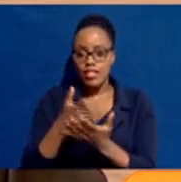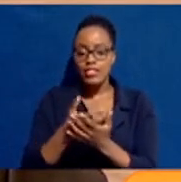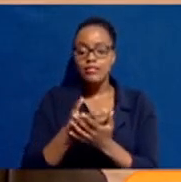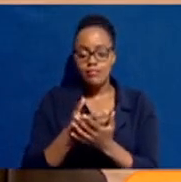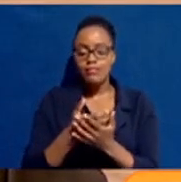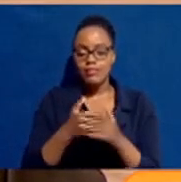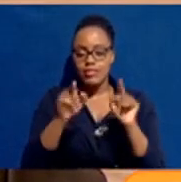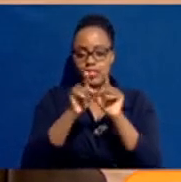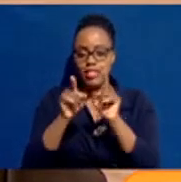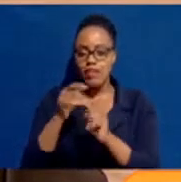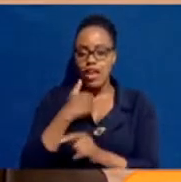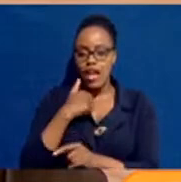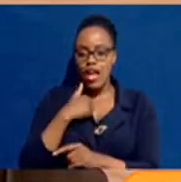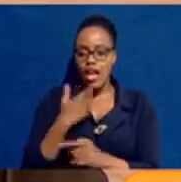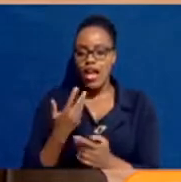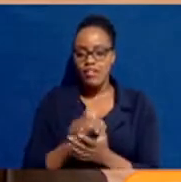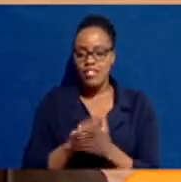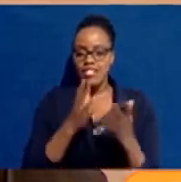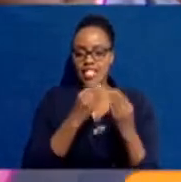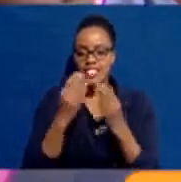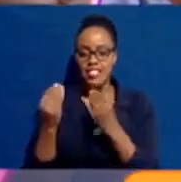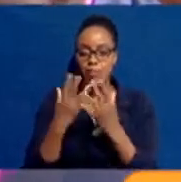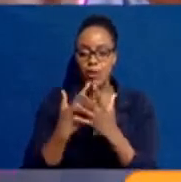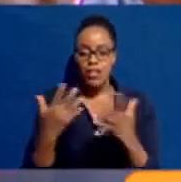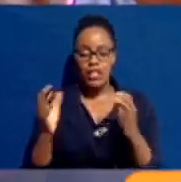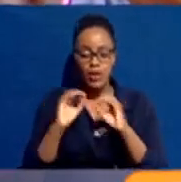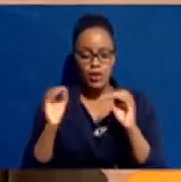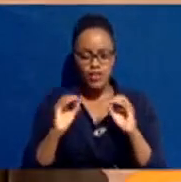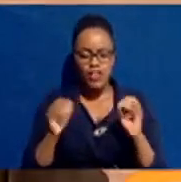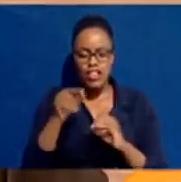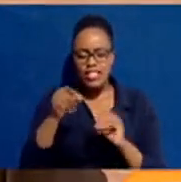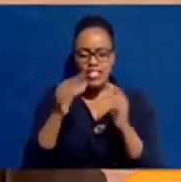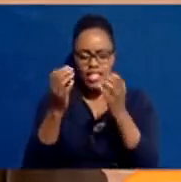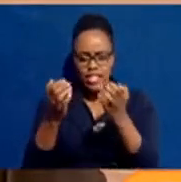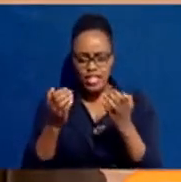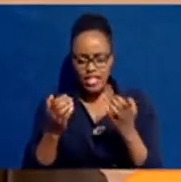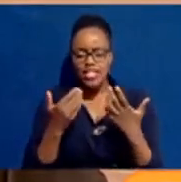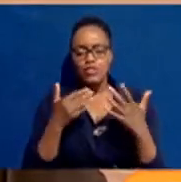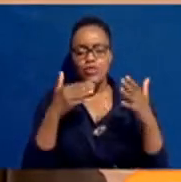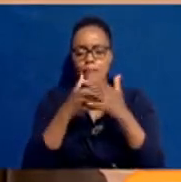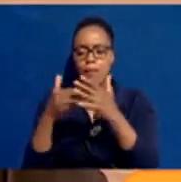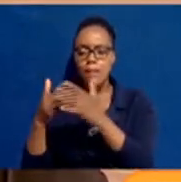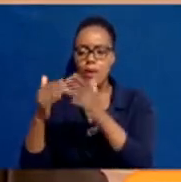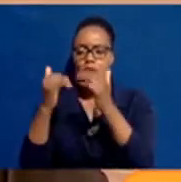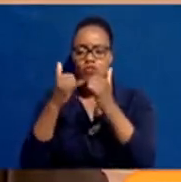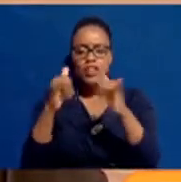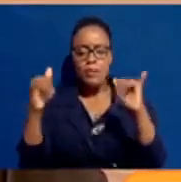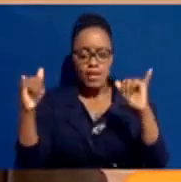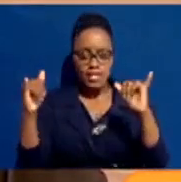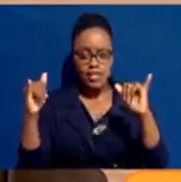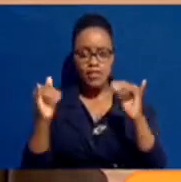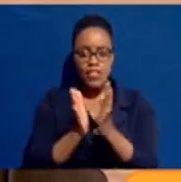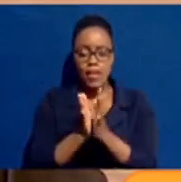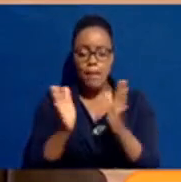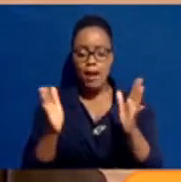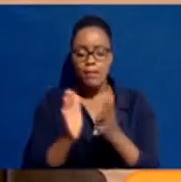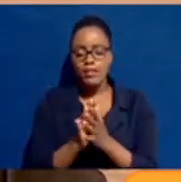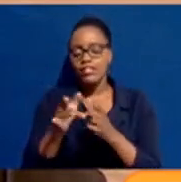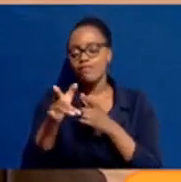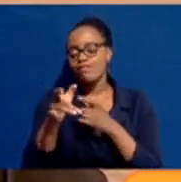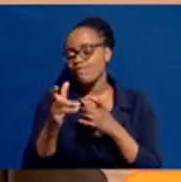since plea taking is not a simple thing. It leads to denial of liberty, public